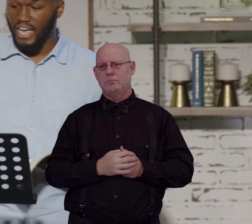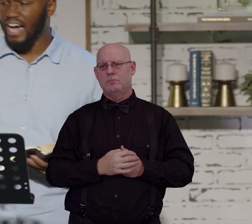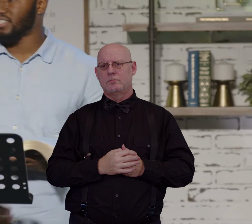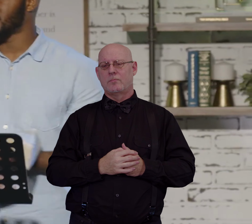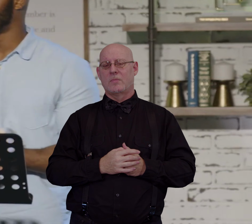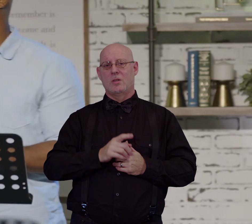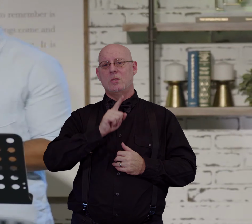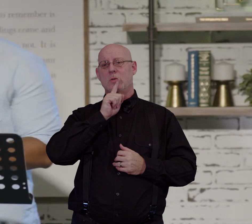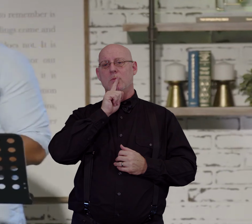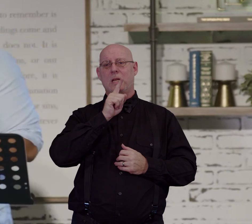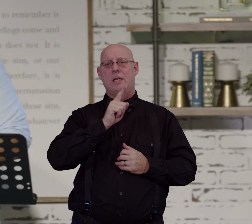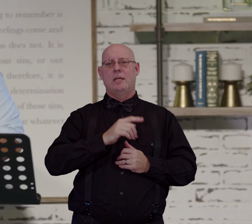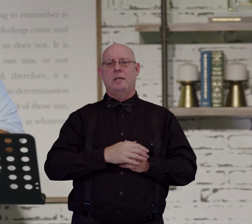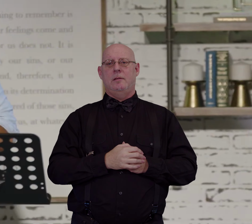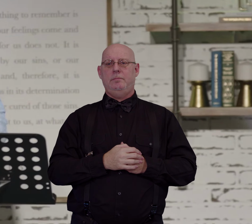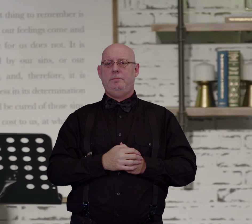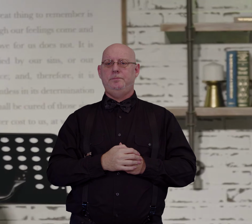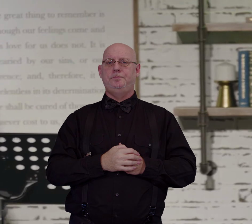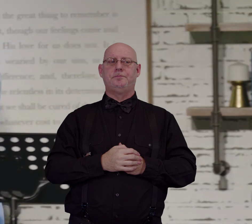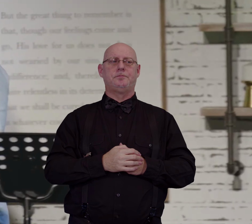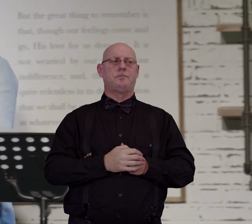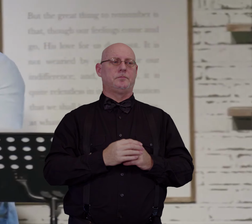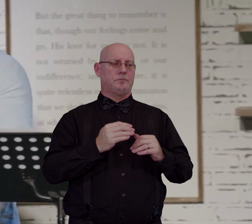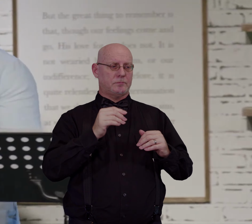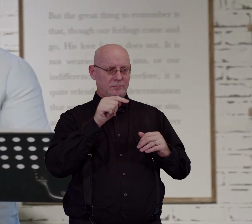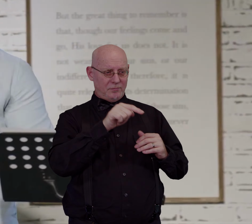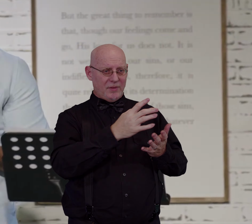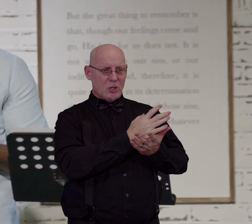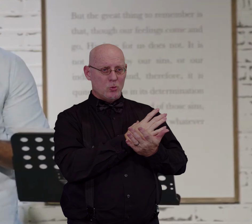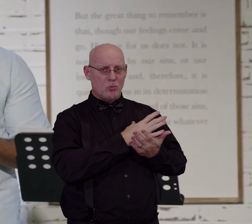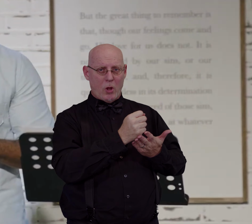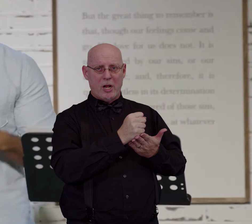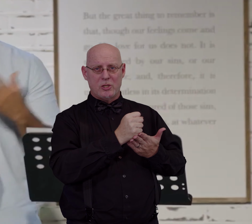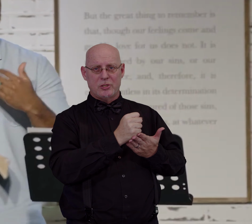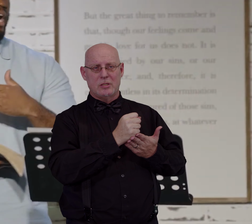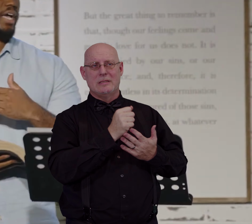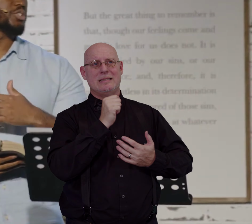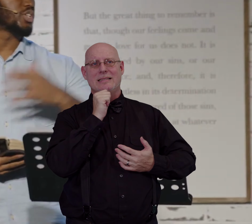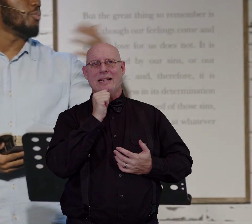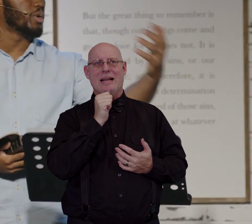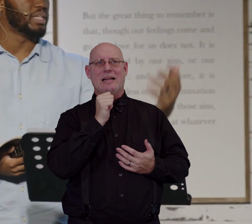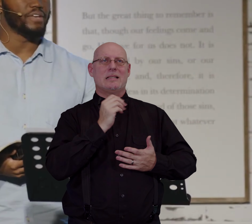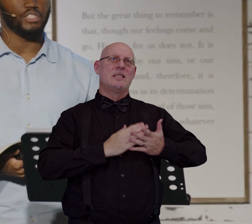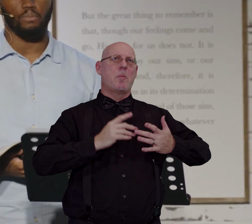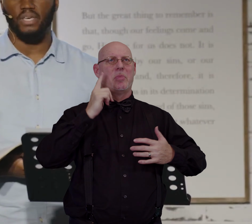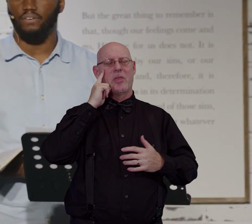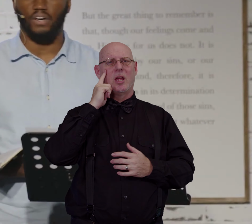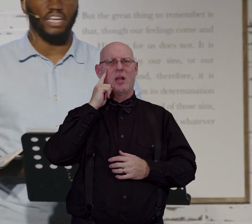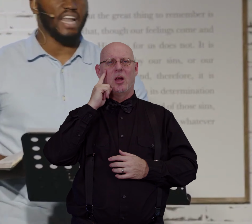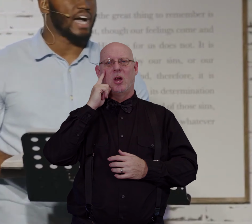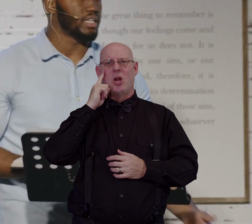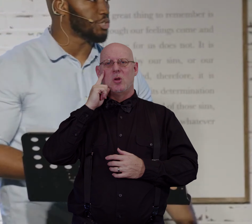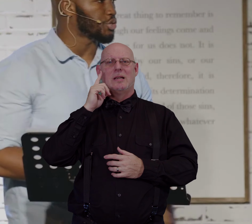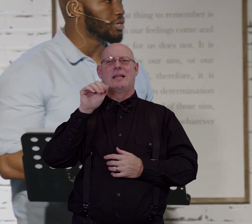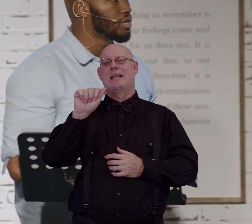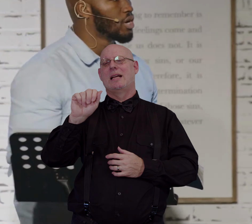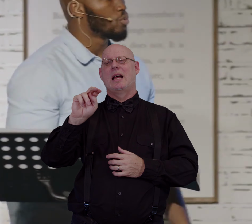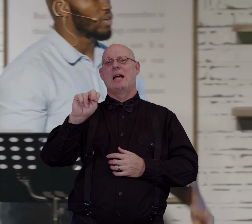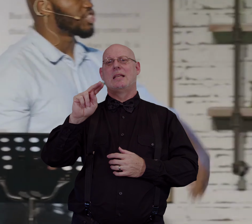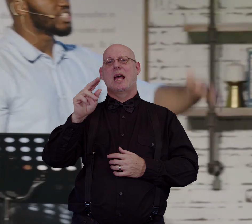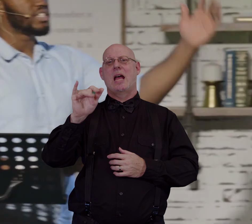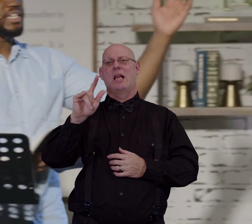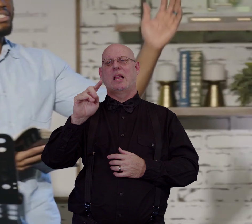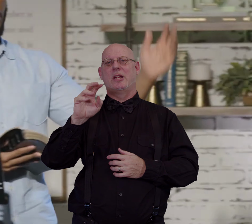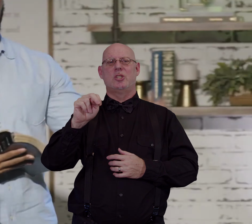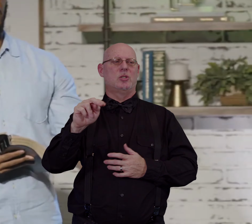So the reality is, even in this destruction, it is not, as some would believe it to be, of annihilation,